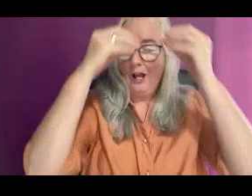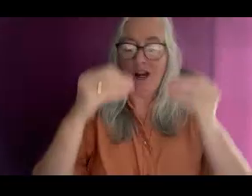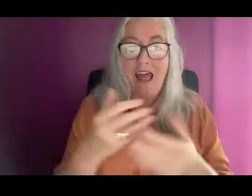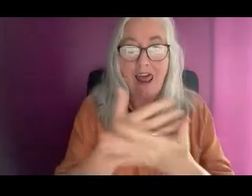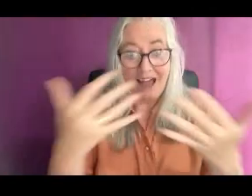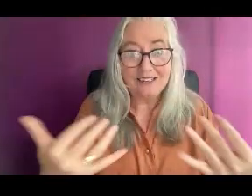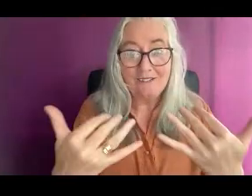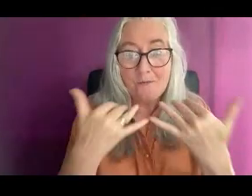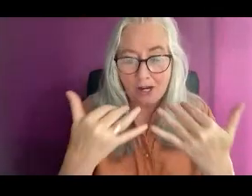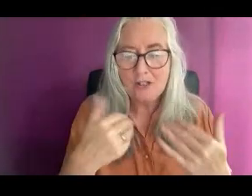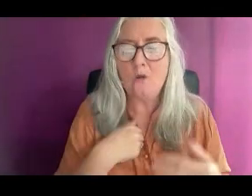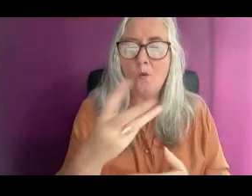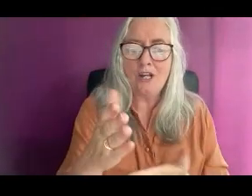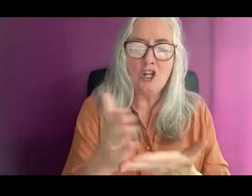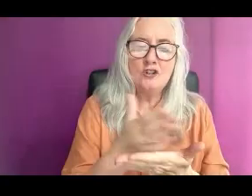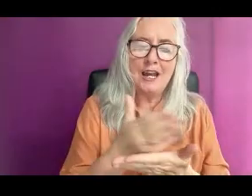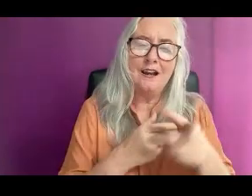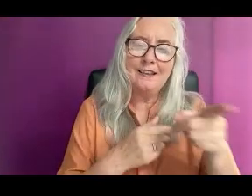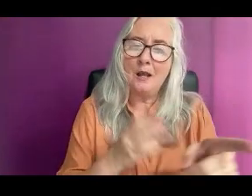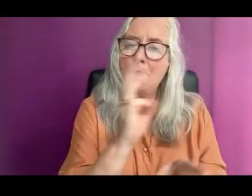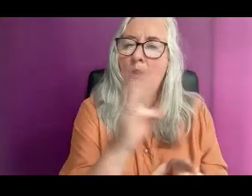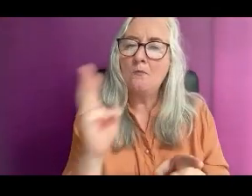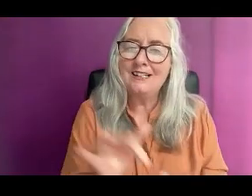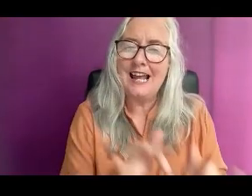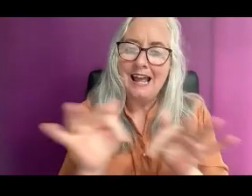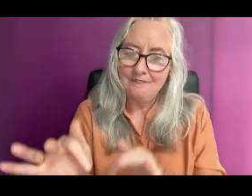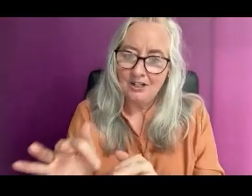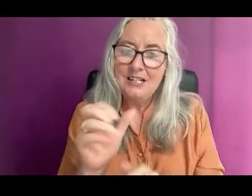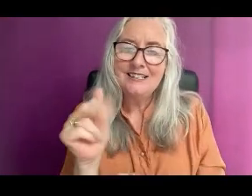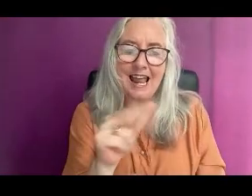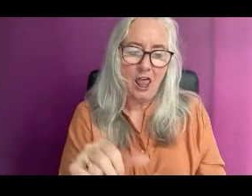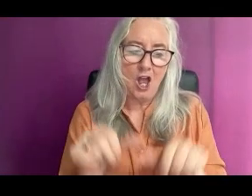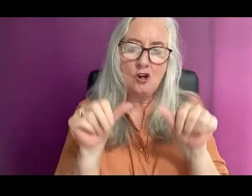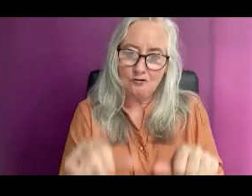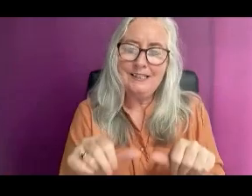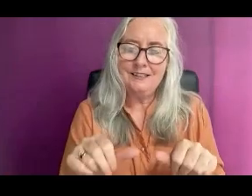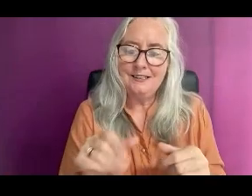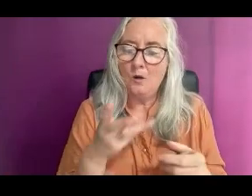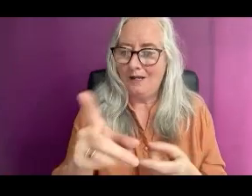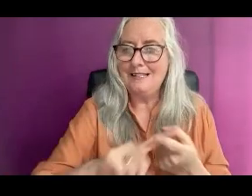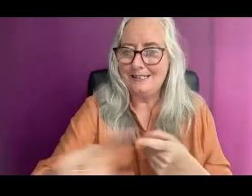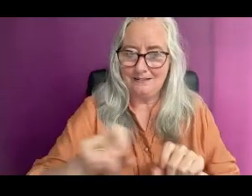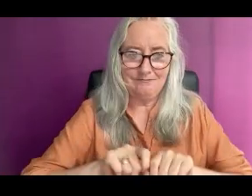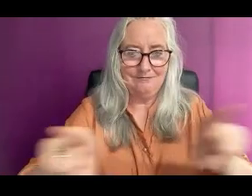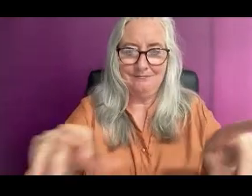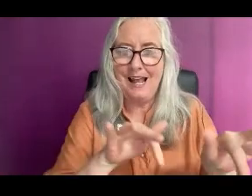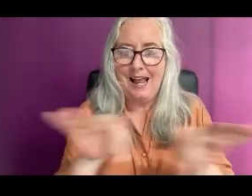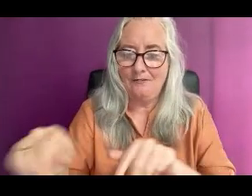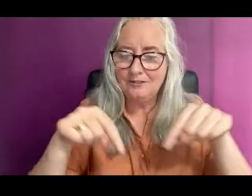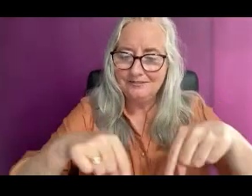be sharing these slides afterwards. So Anna has agreed to kind of send them around after this session today.